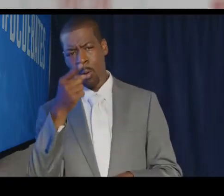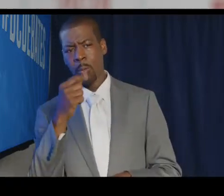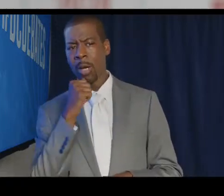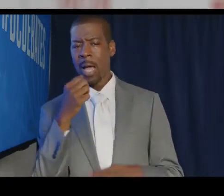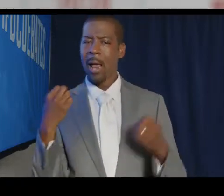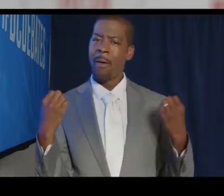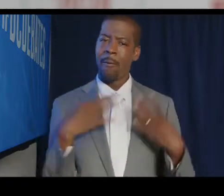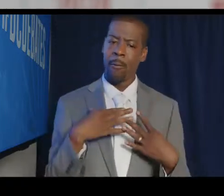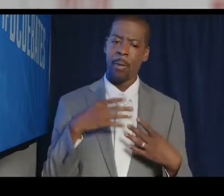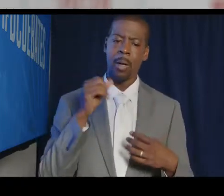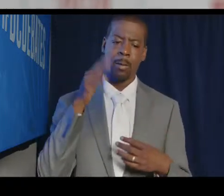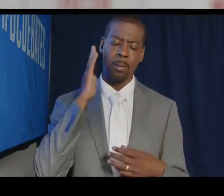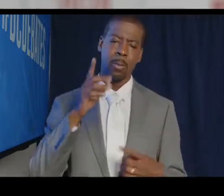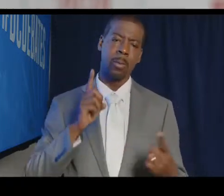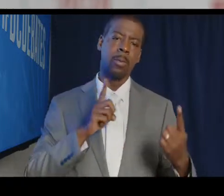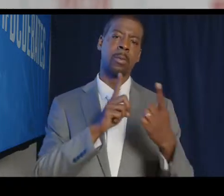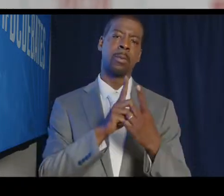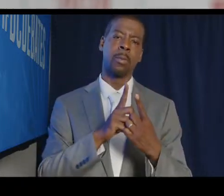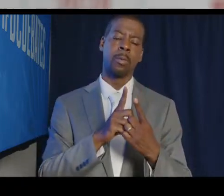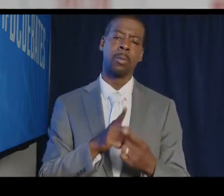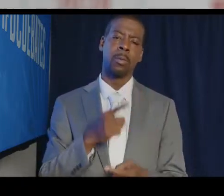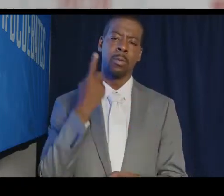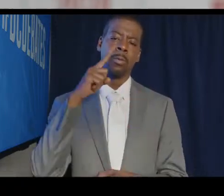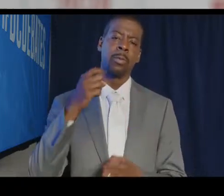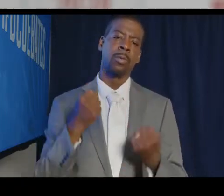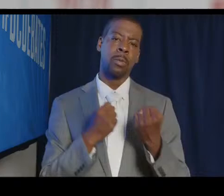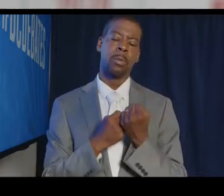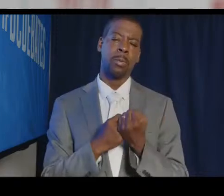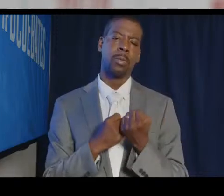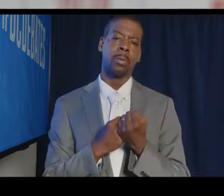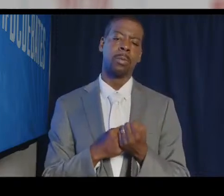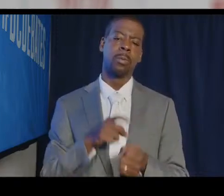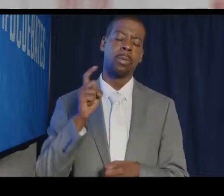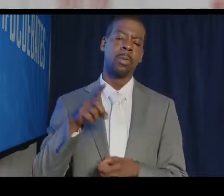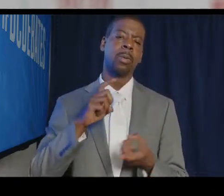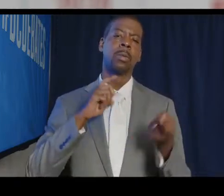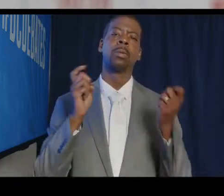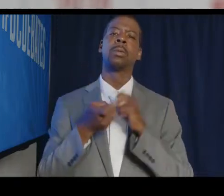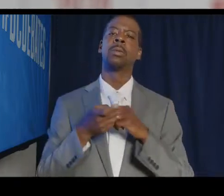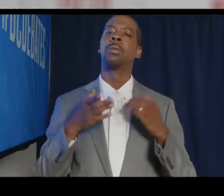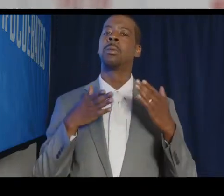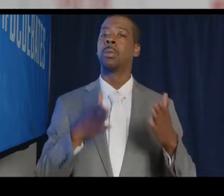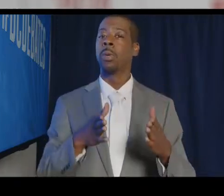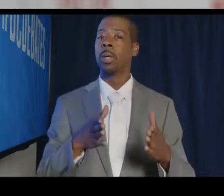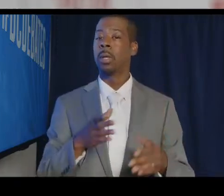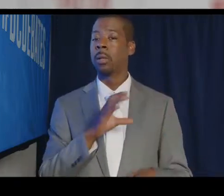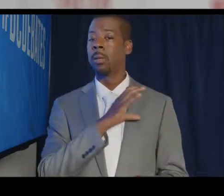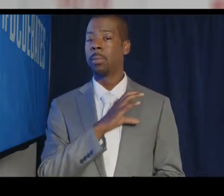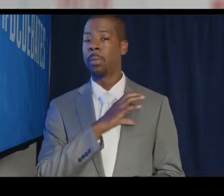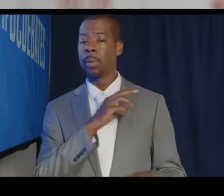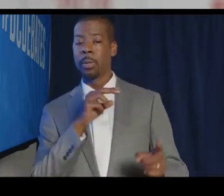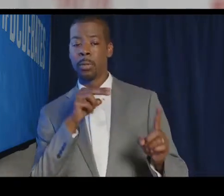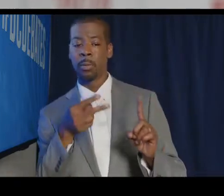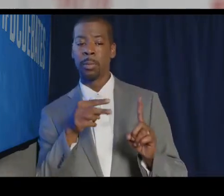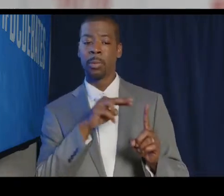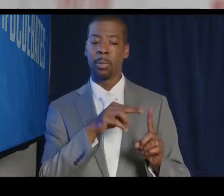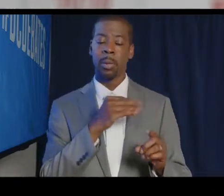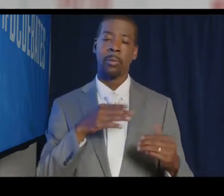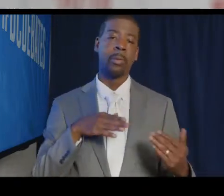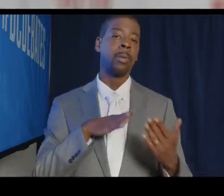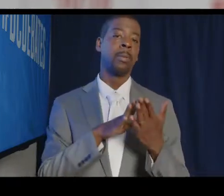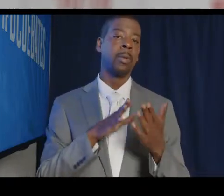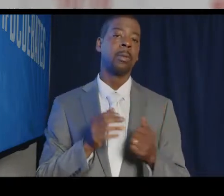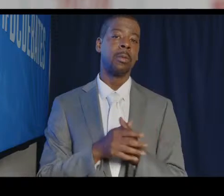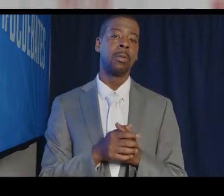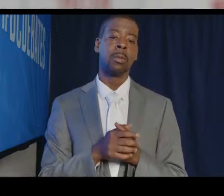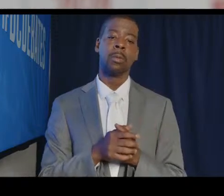will talk to them and they can get the support that they need. I think we need to change the way policing is done in the District of Columbia to open it up to a place where people